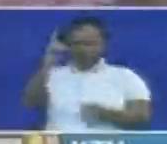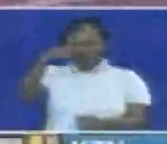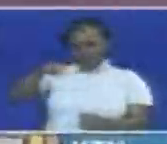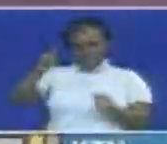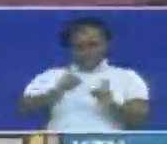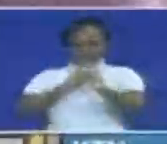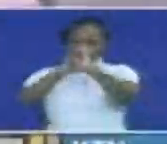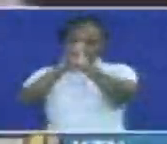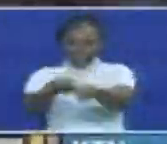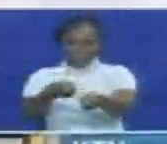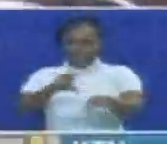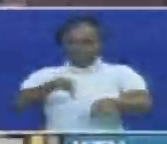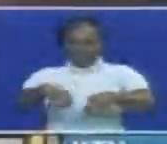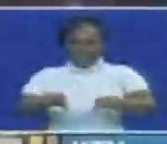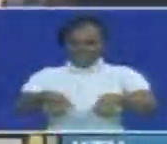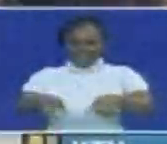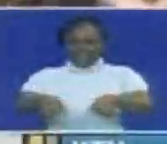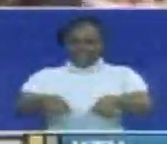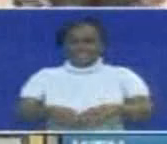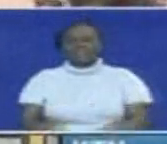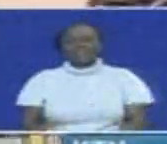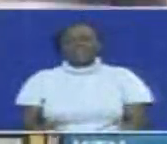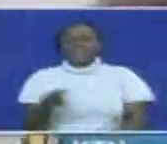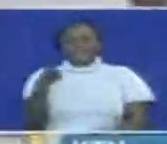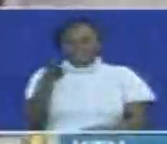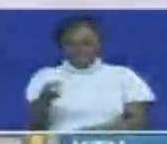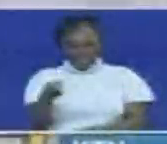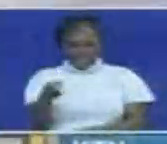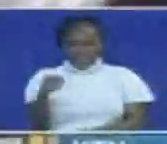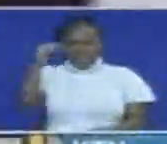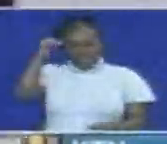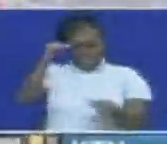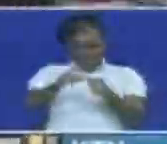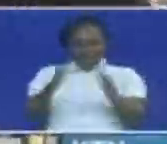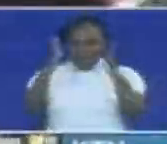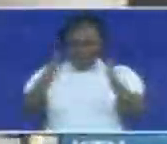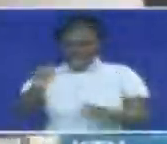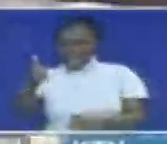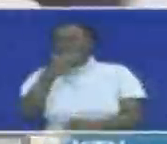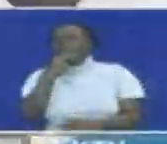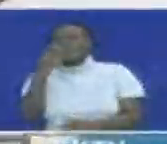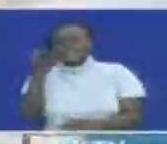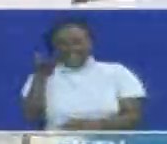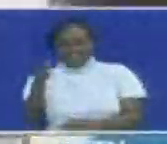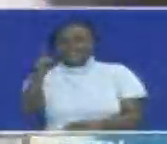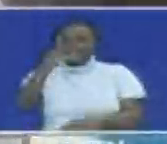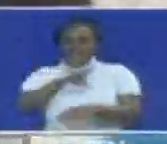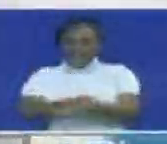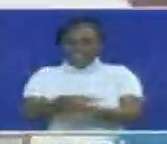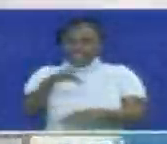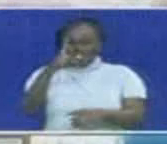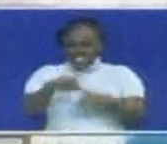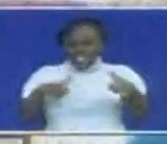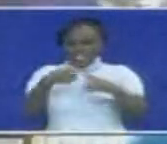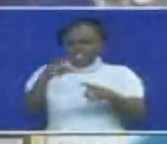awarded handsomely. This Easter will be one memorable one for Geoffrey Wekesa Simiyu, a 24-year-old